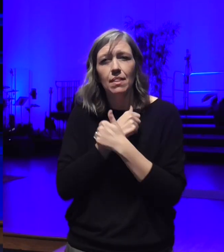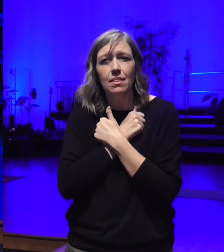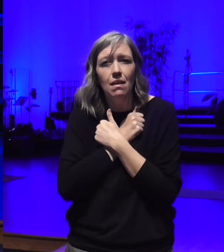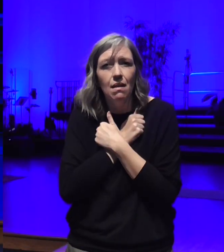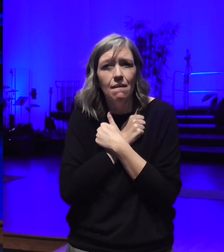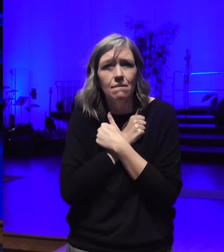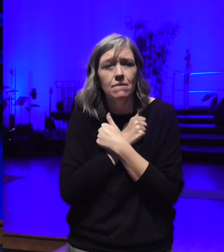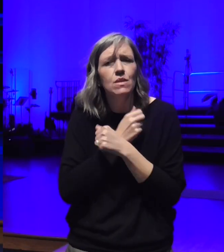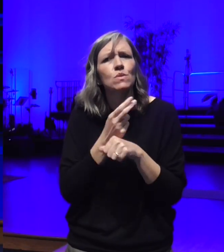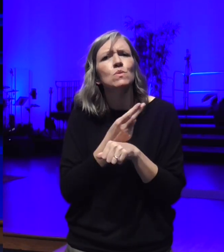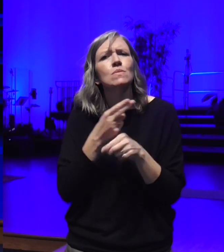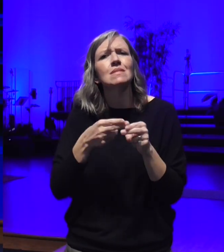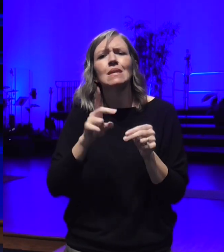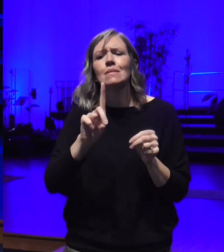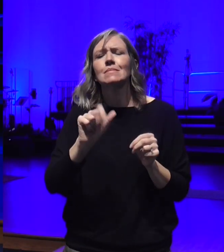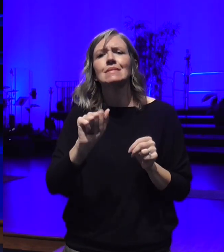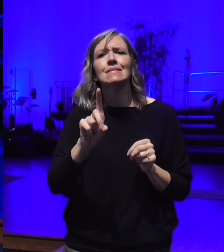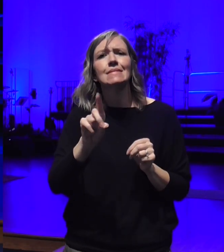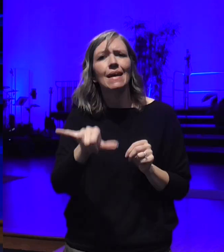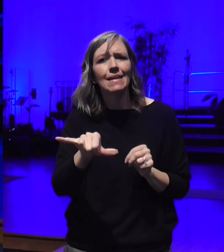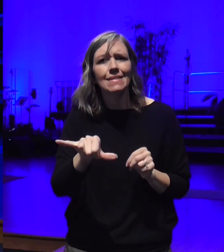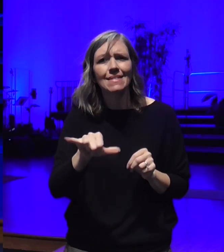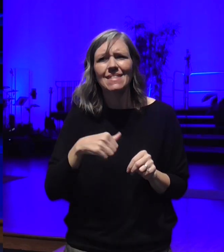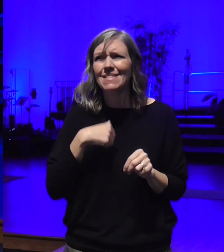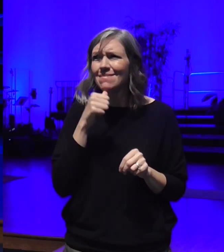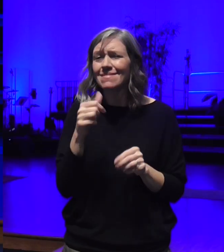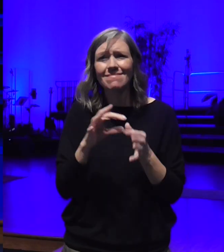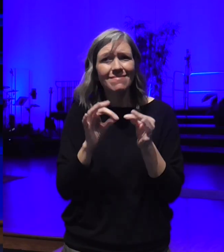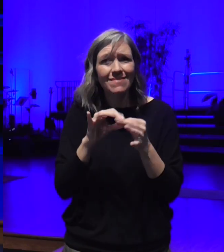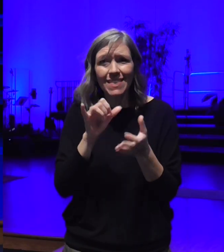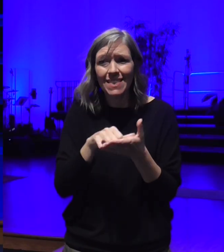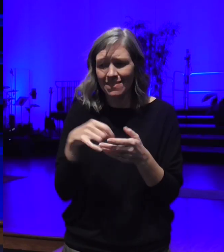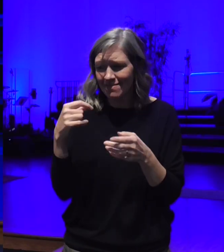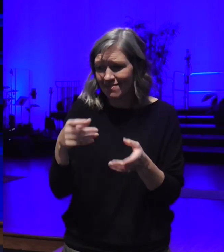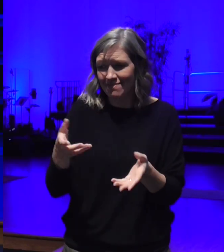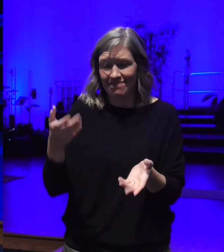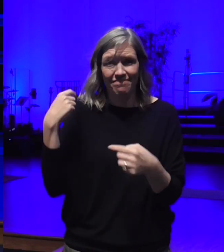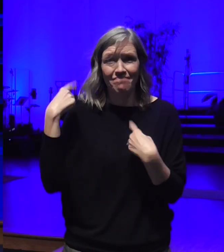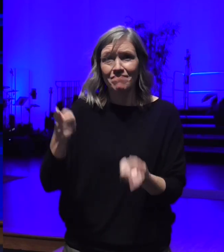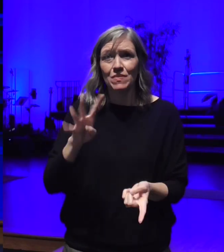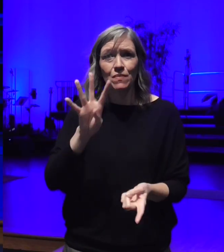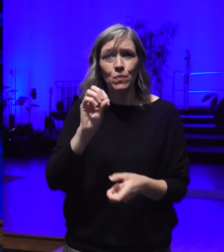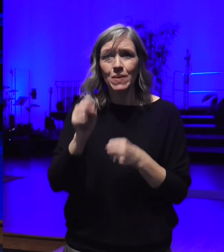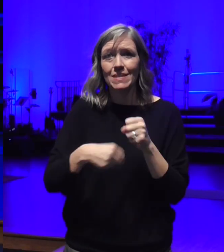my dad Daddy in 40 years. He's Daddy now.